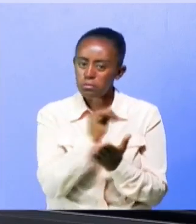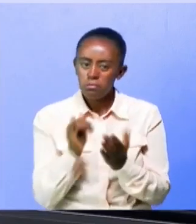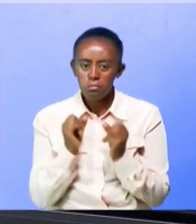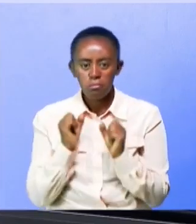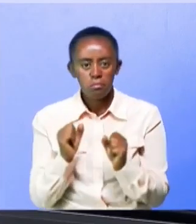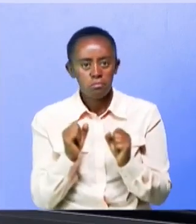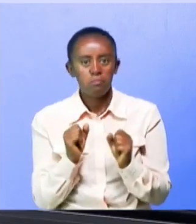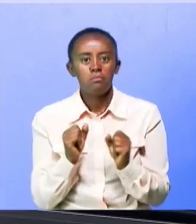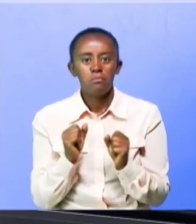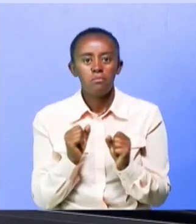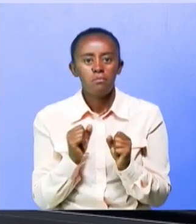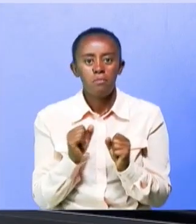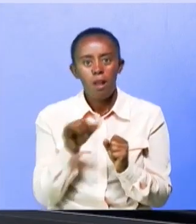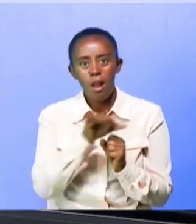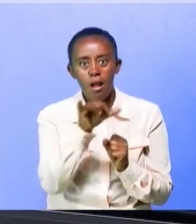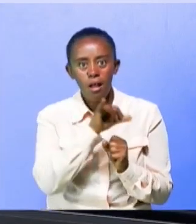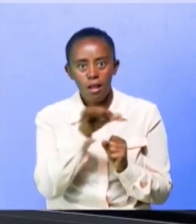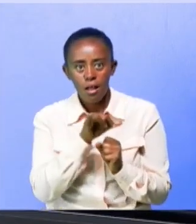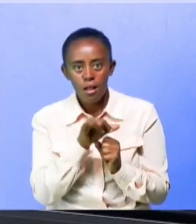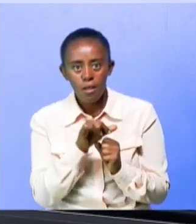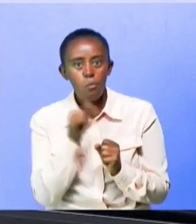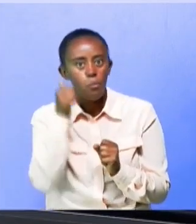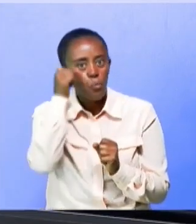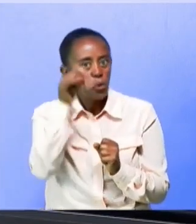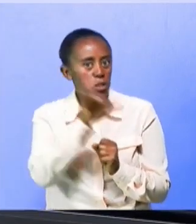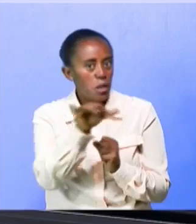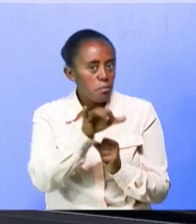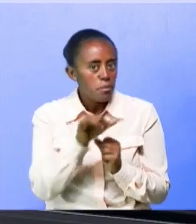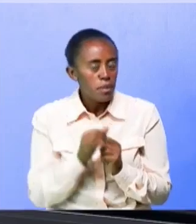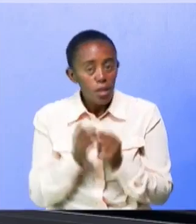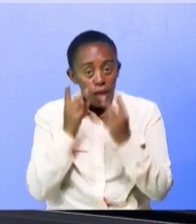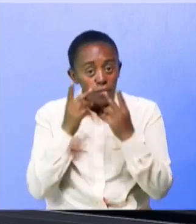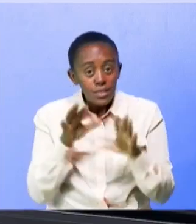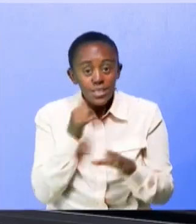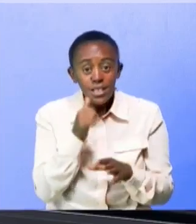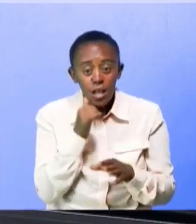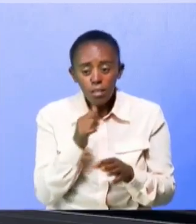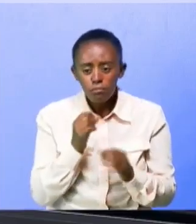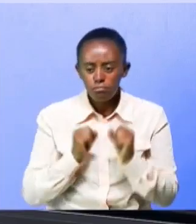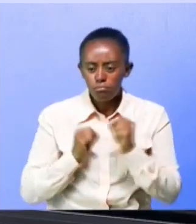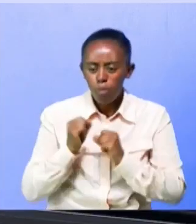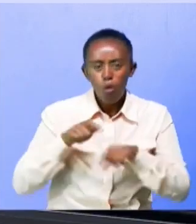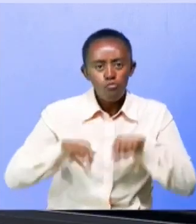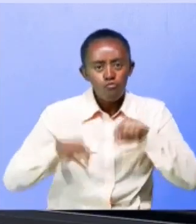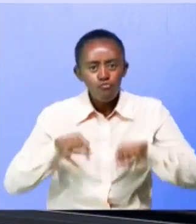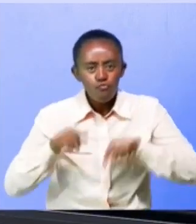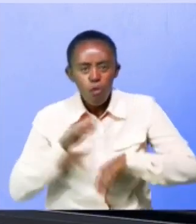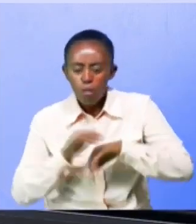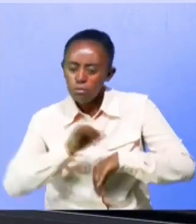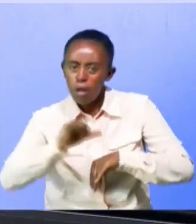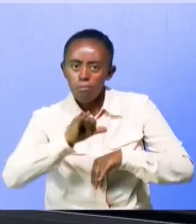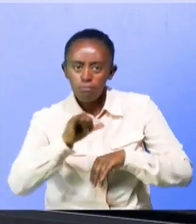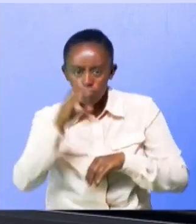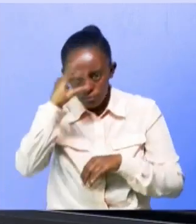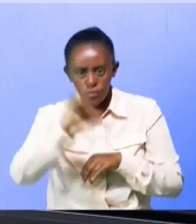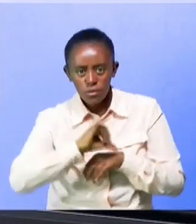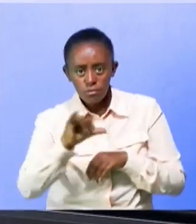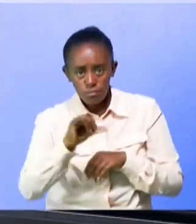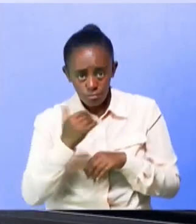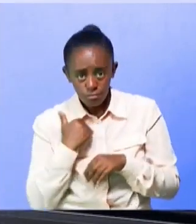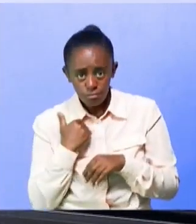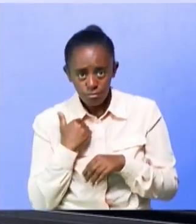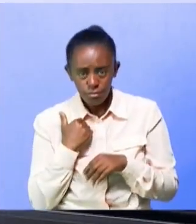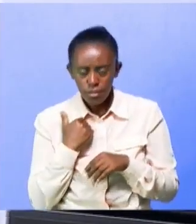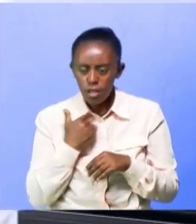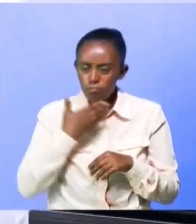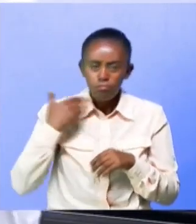like what? Boys. Have you ever seen those girls who are playing football like boys? Even they are performing